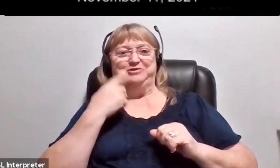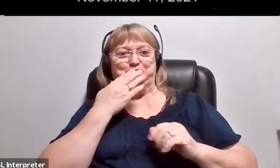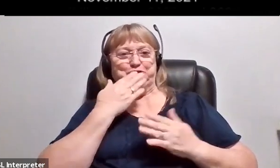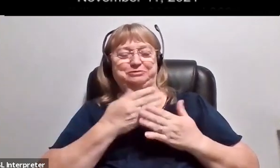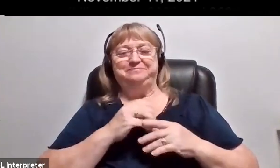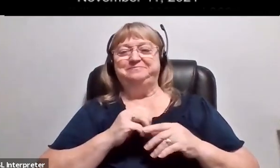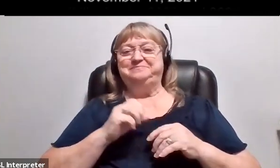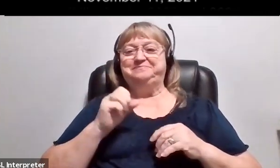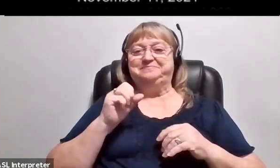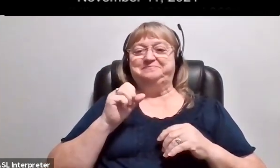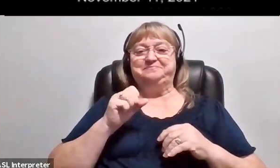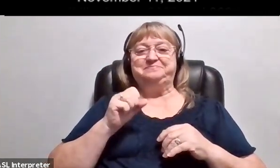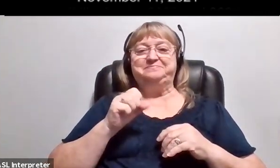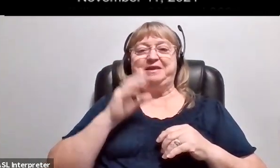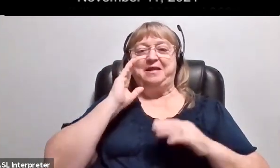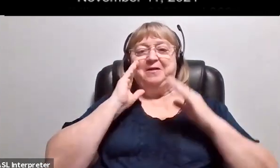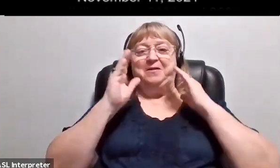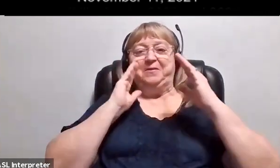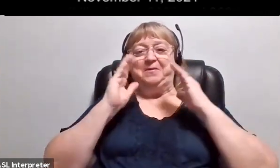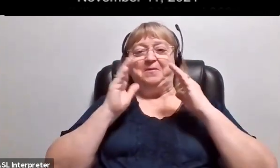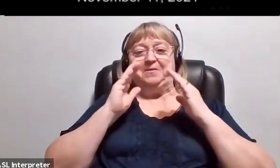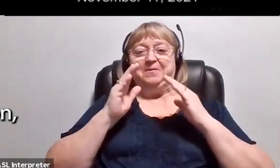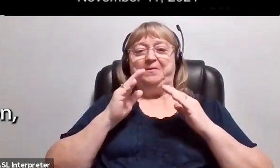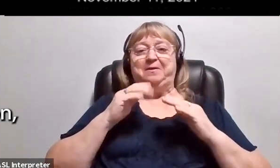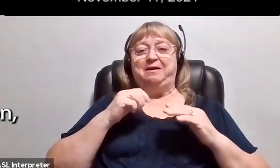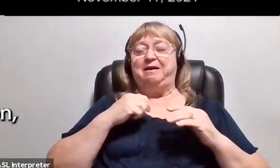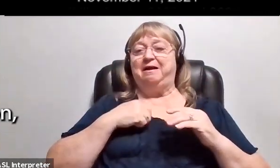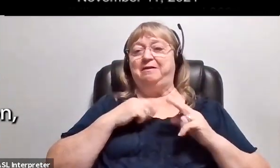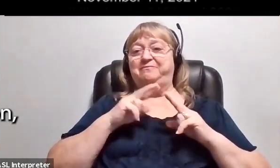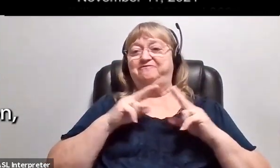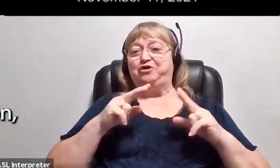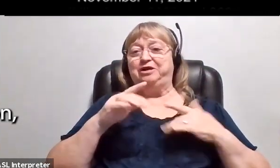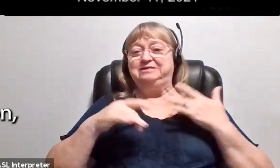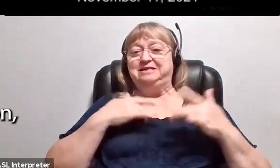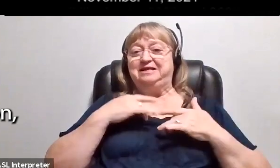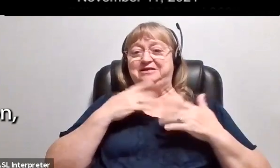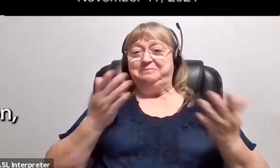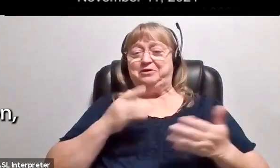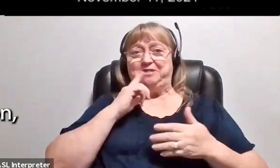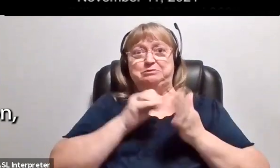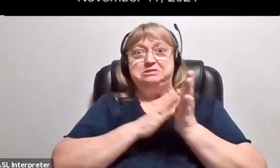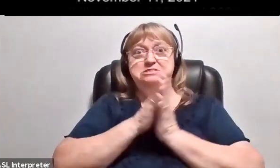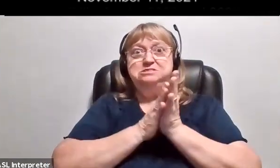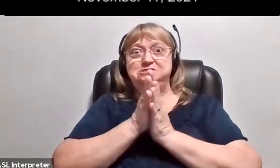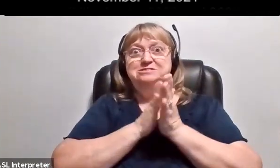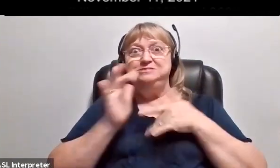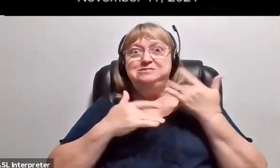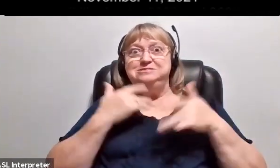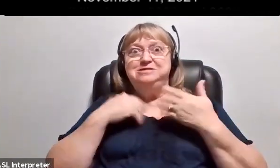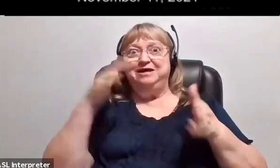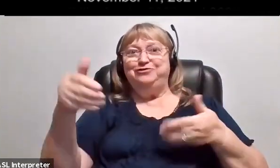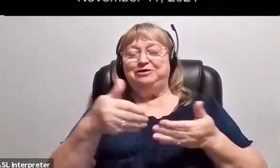me. So yeah, hello everyone. I'm very excited to be here. That was a enthusiastic introduction, and I'm very excited for the next 2